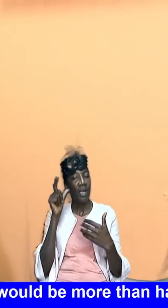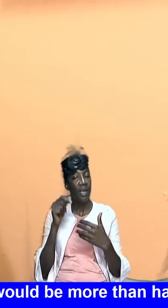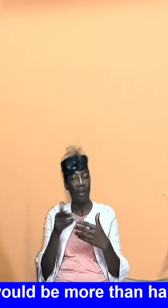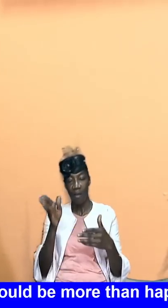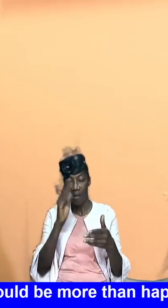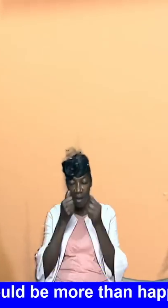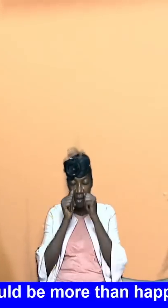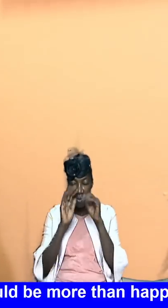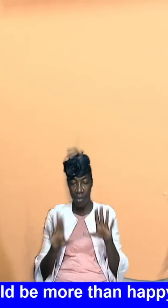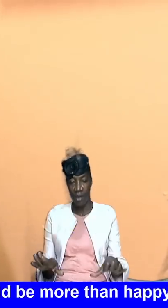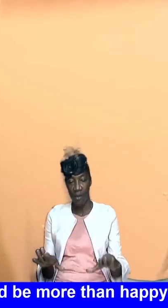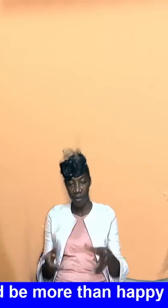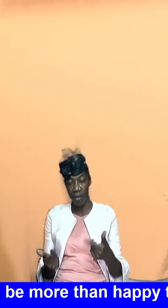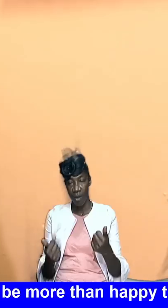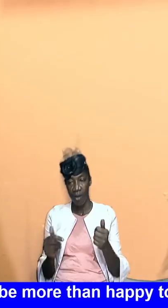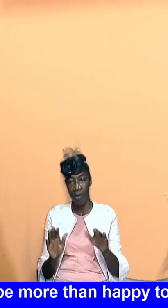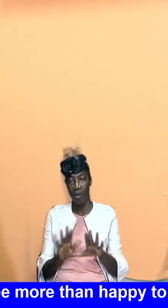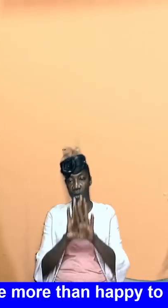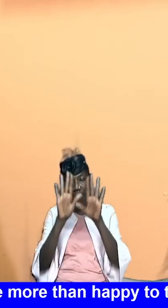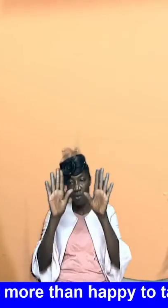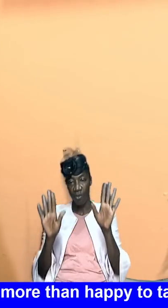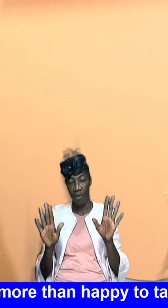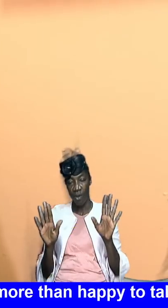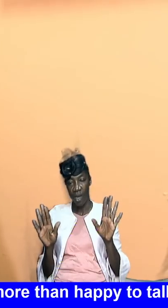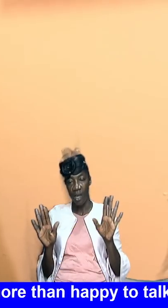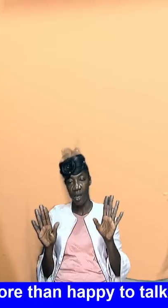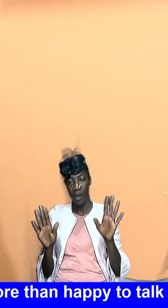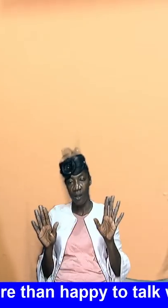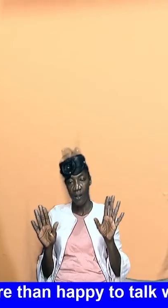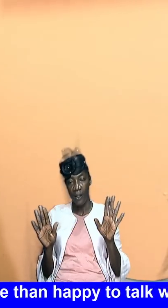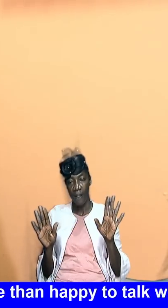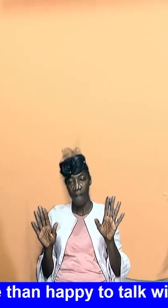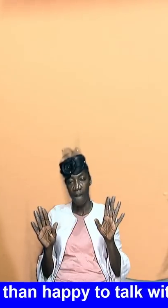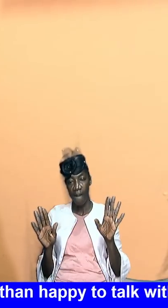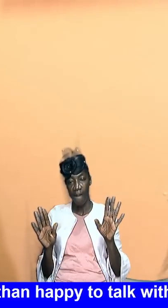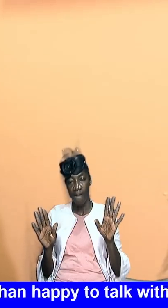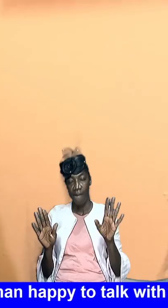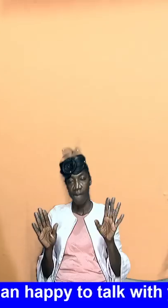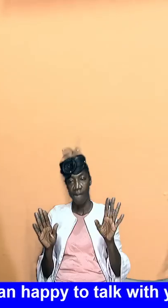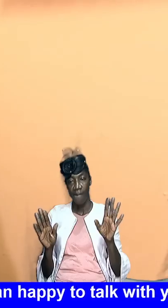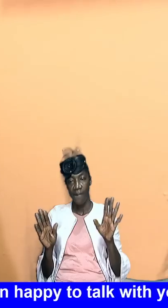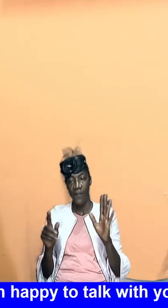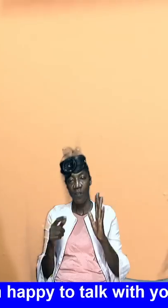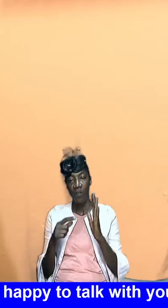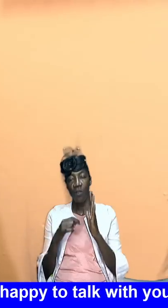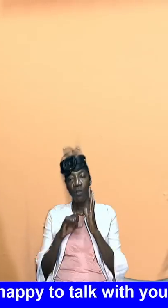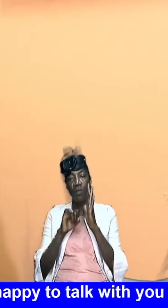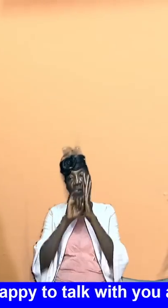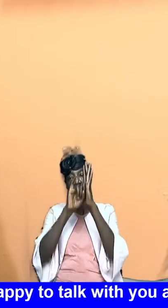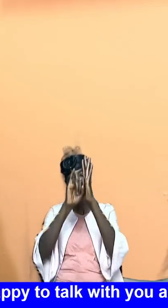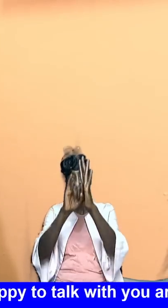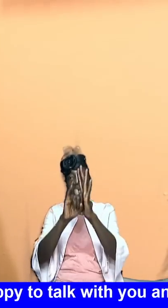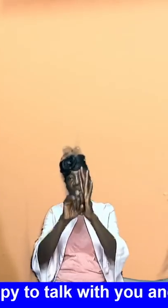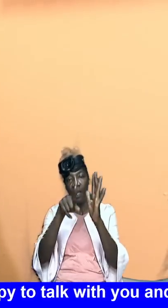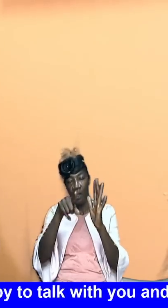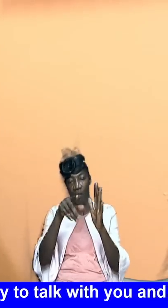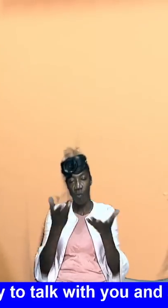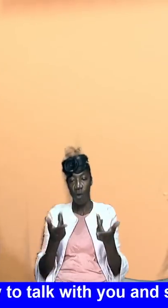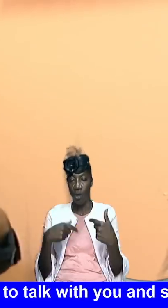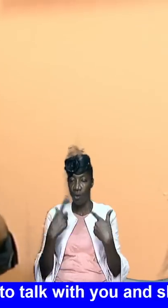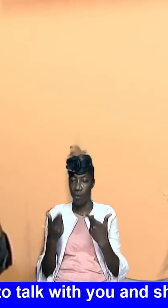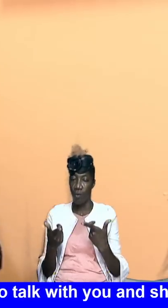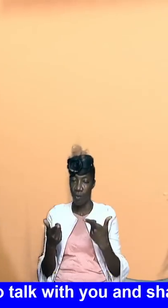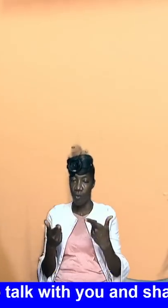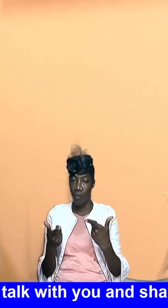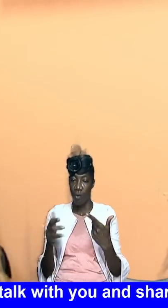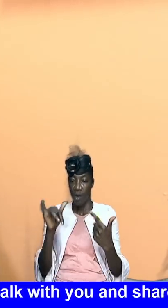God bless you. Come on Sunday with an indication that you are willing to go, and based